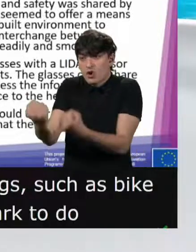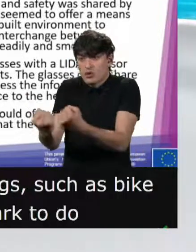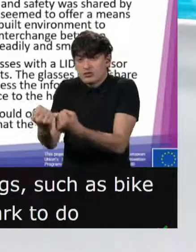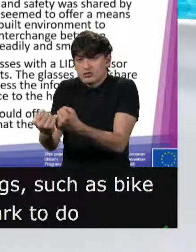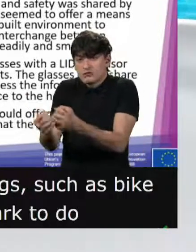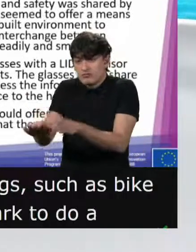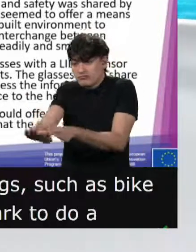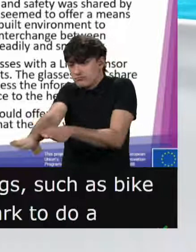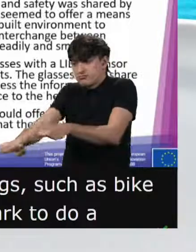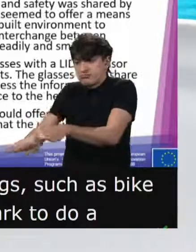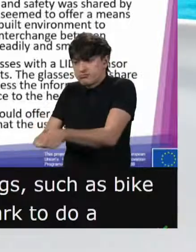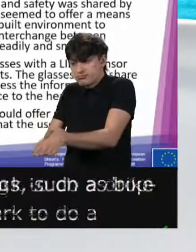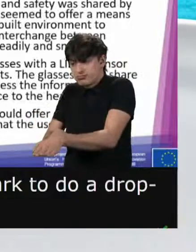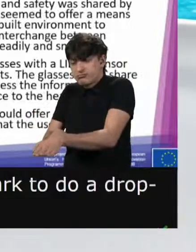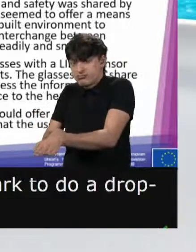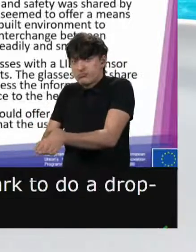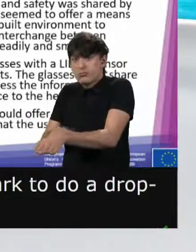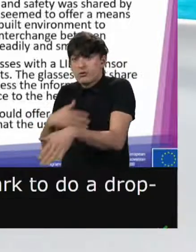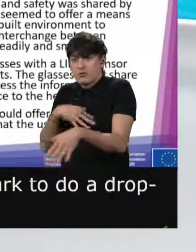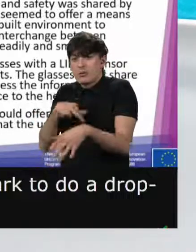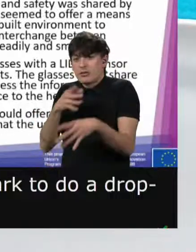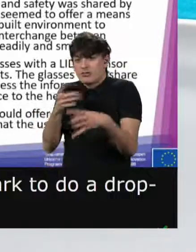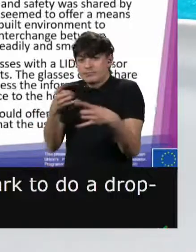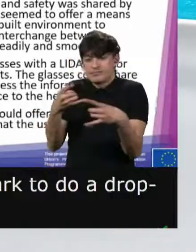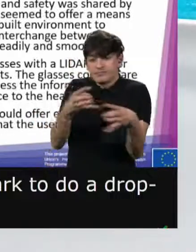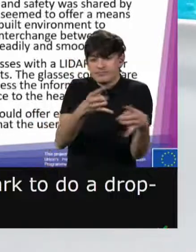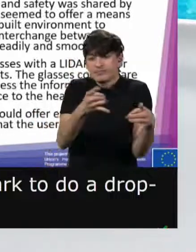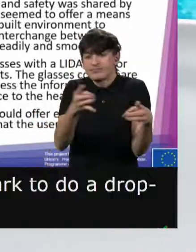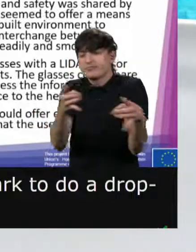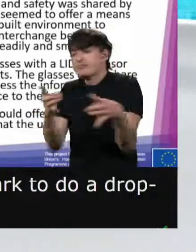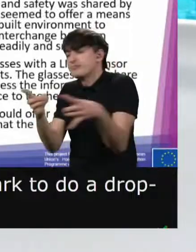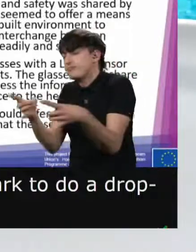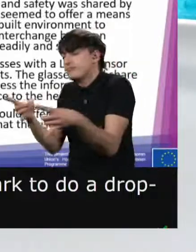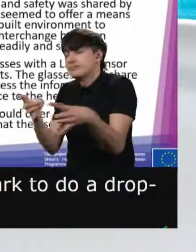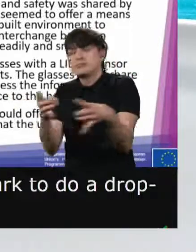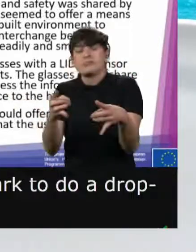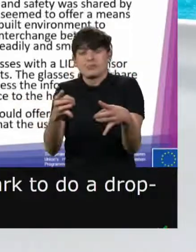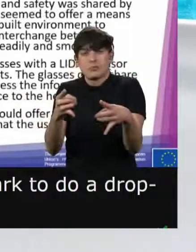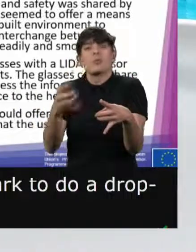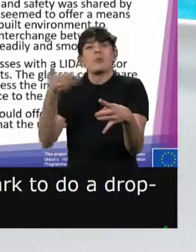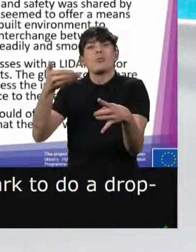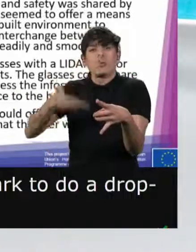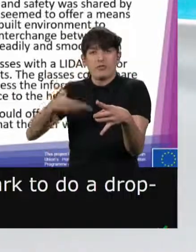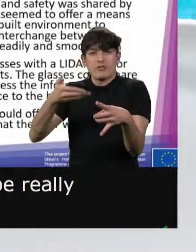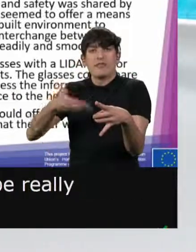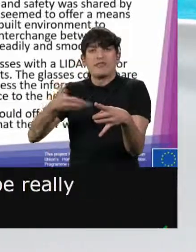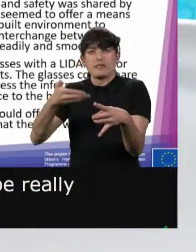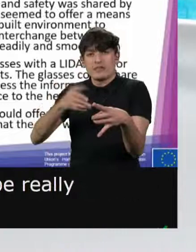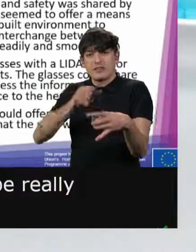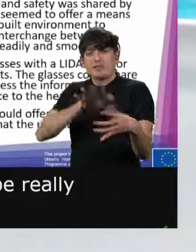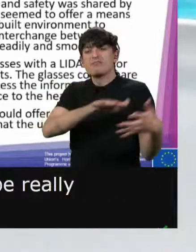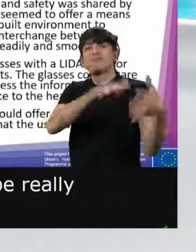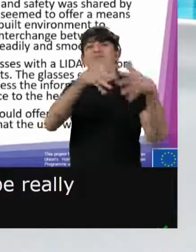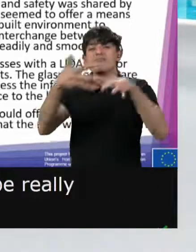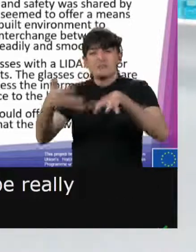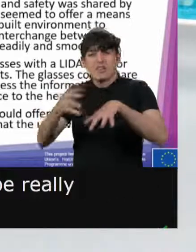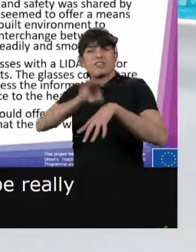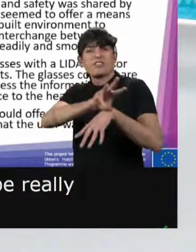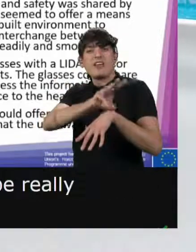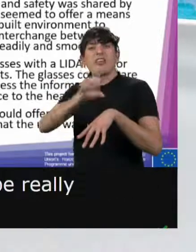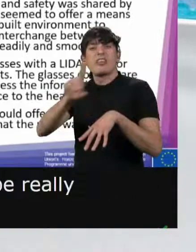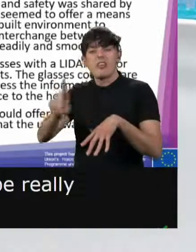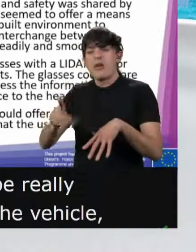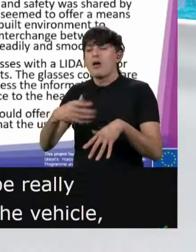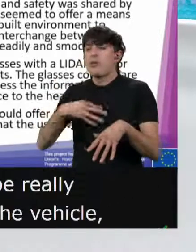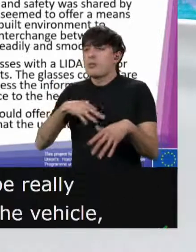3D reconstruction of the environment could be really important in knowing that it is safe to get out of the vehicle because there's not a bike